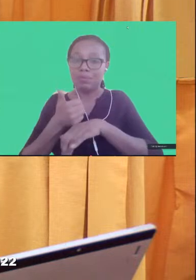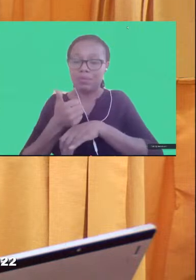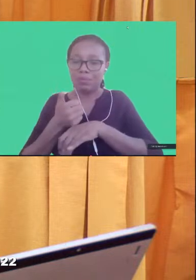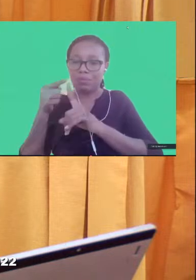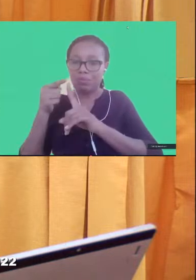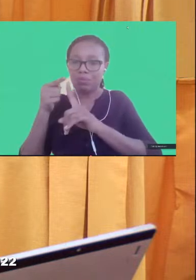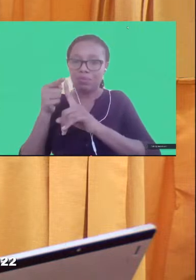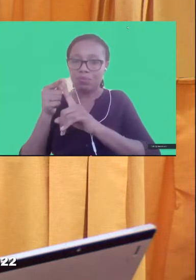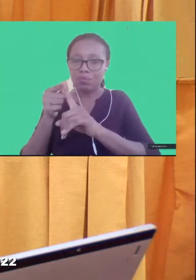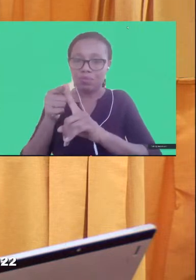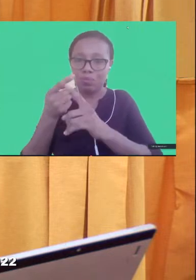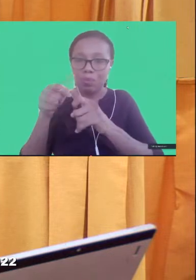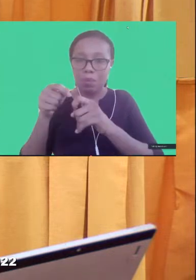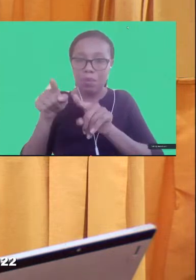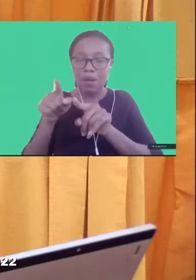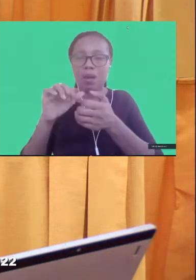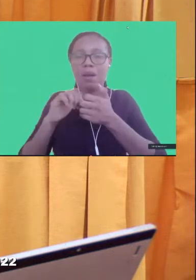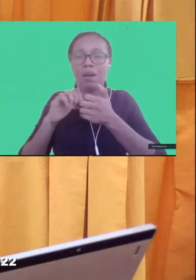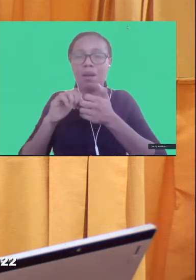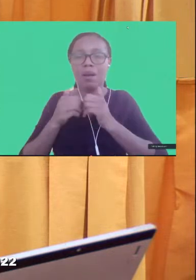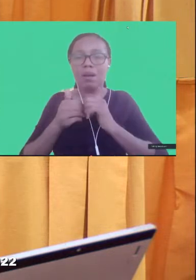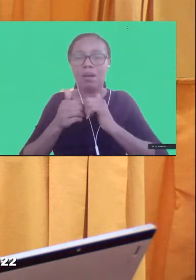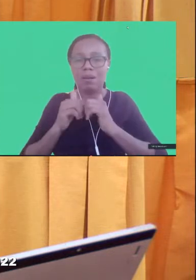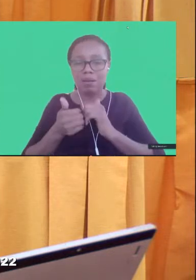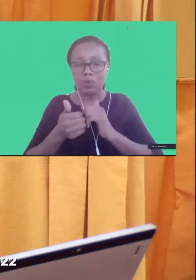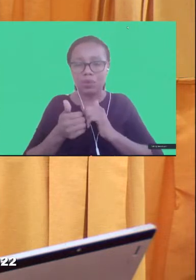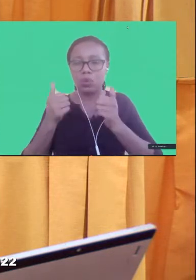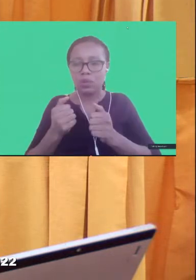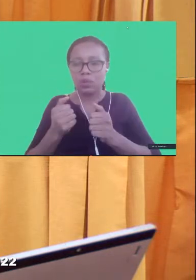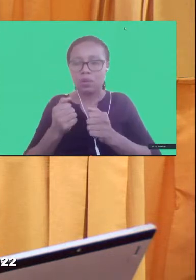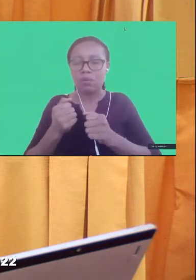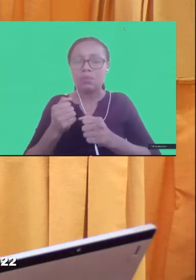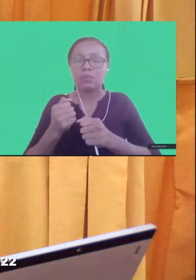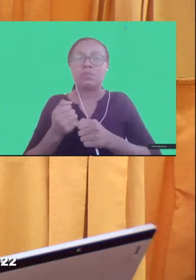we continue to build out on that